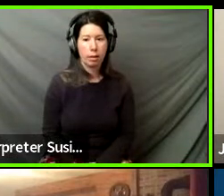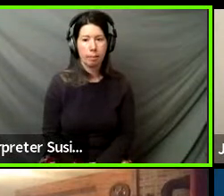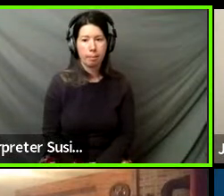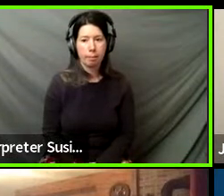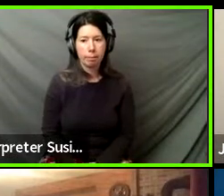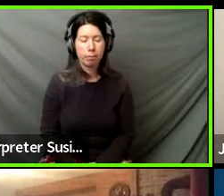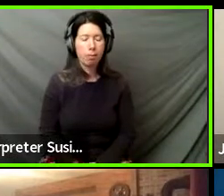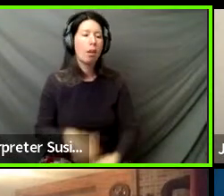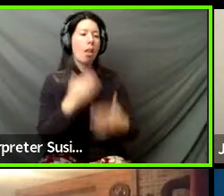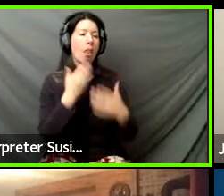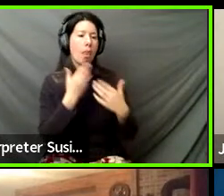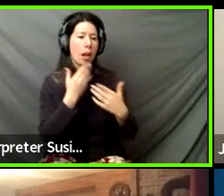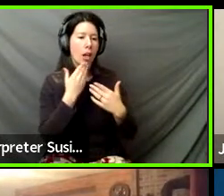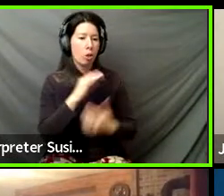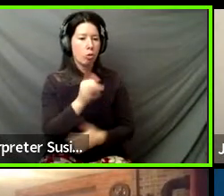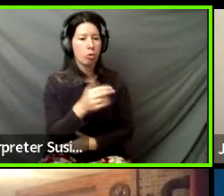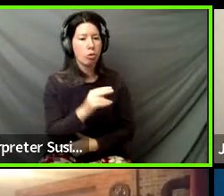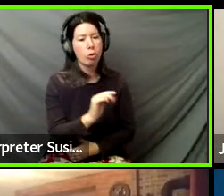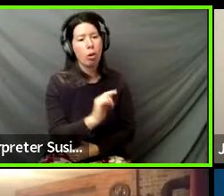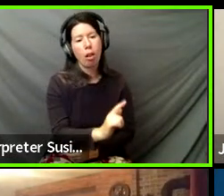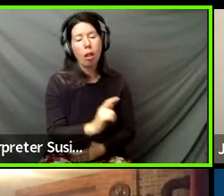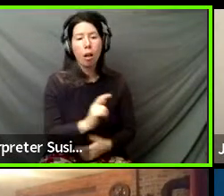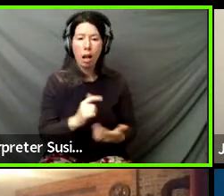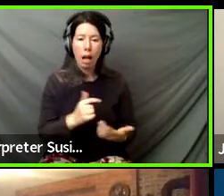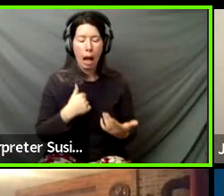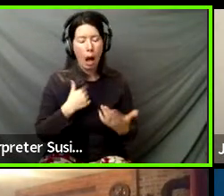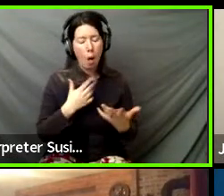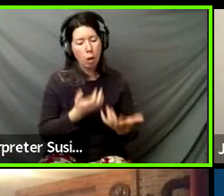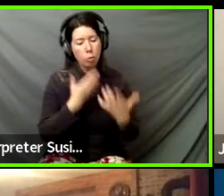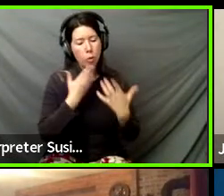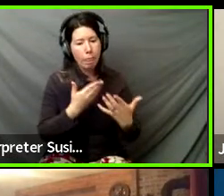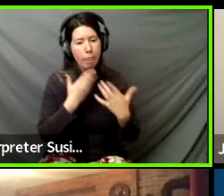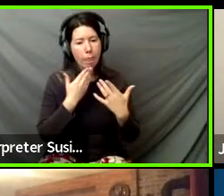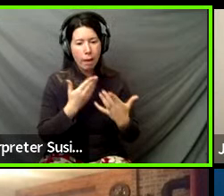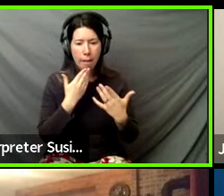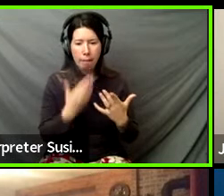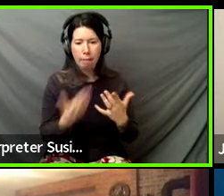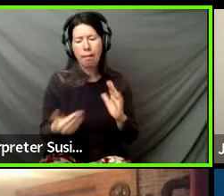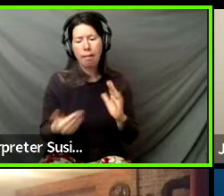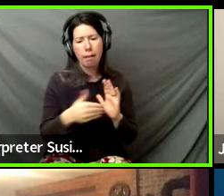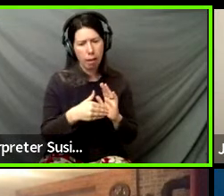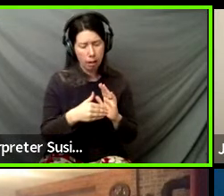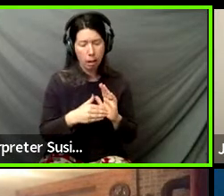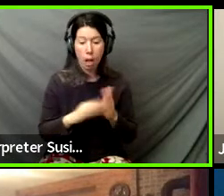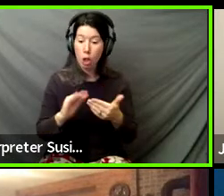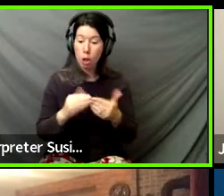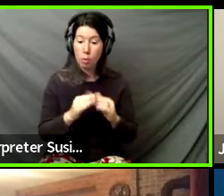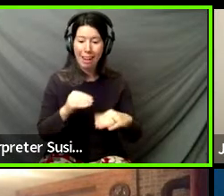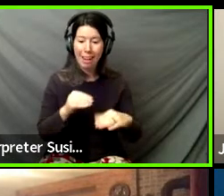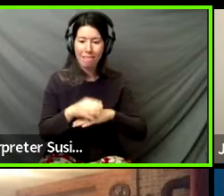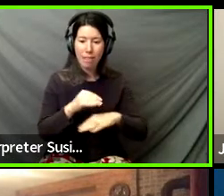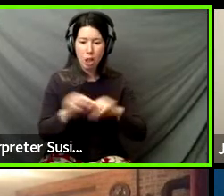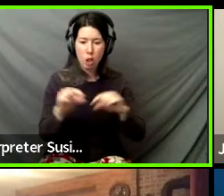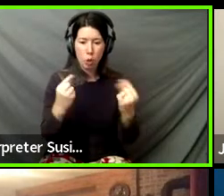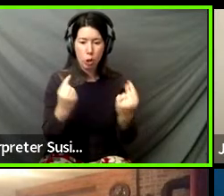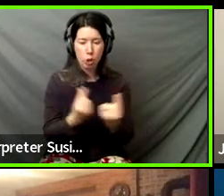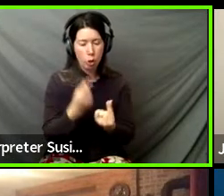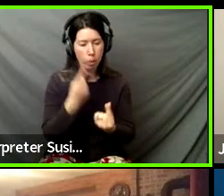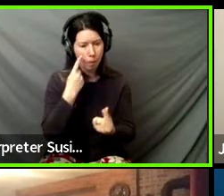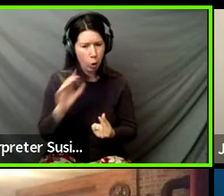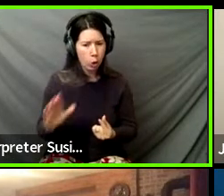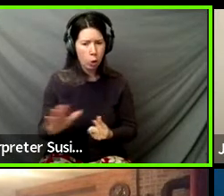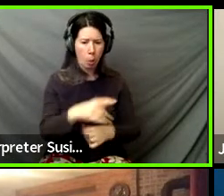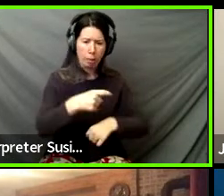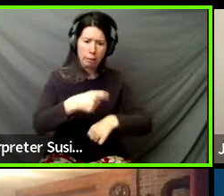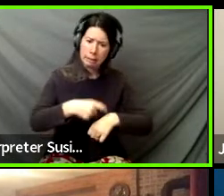Thank you, Johnell. I'd just like to thank once again the Community Advisory Group for giving up your time.